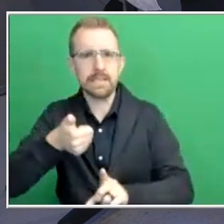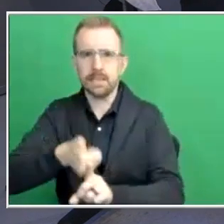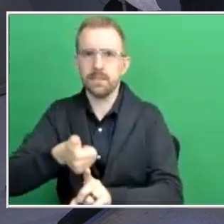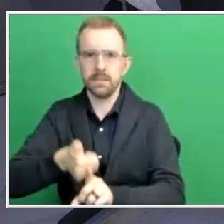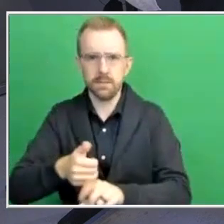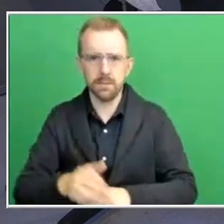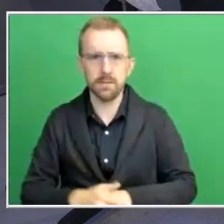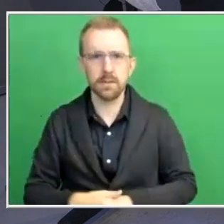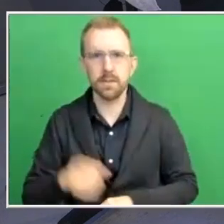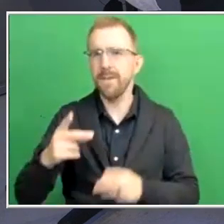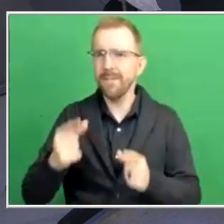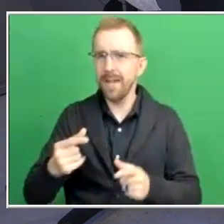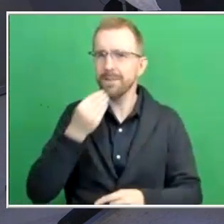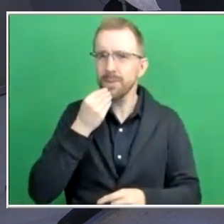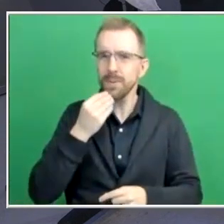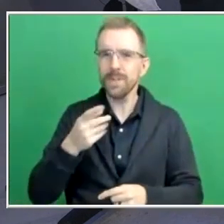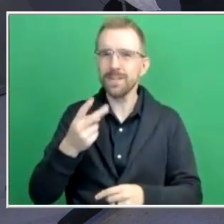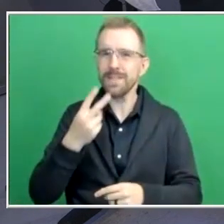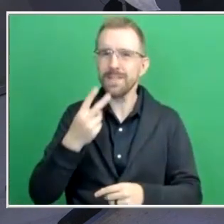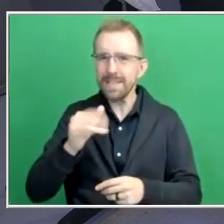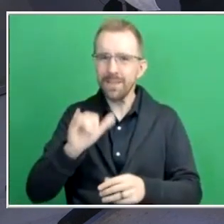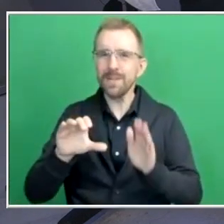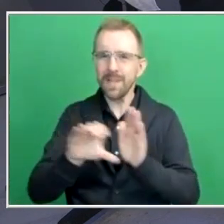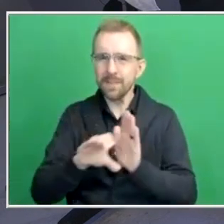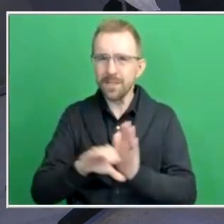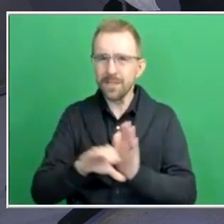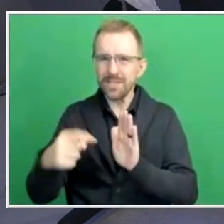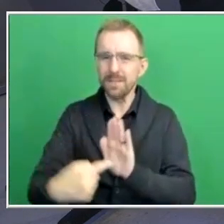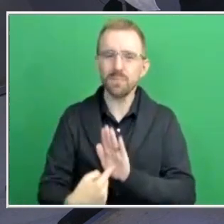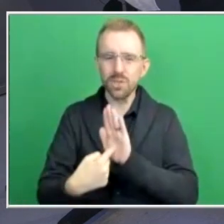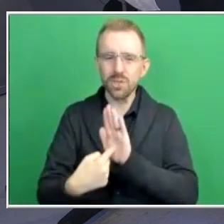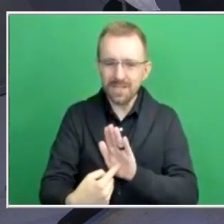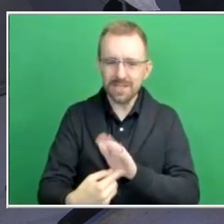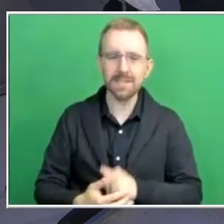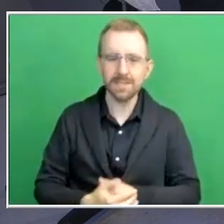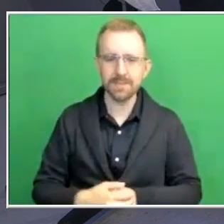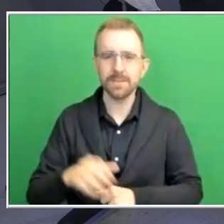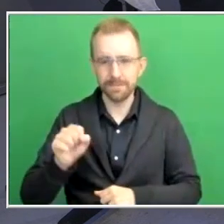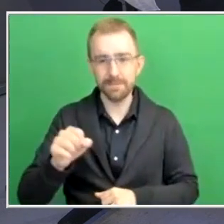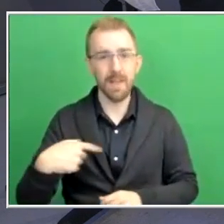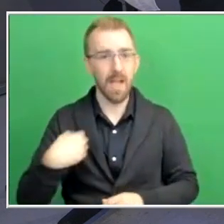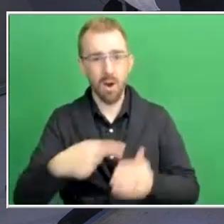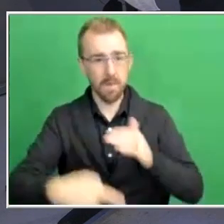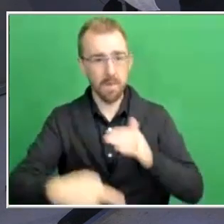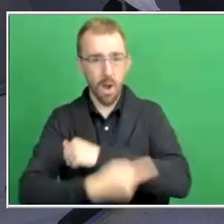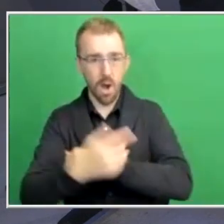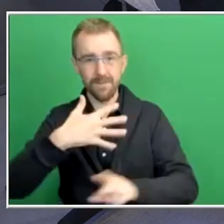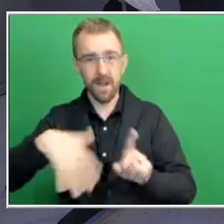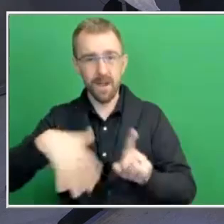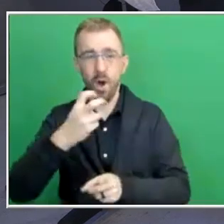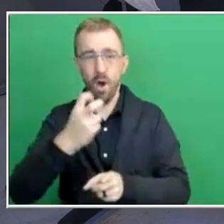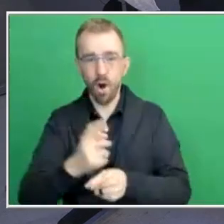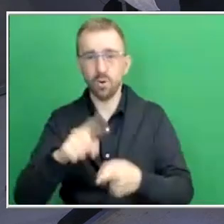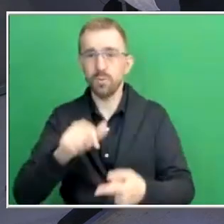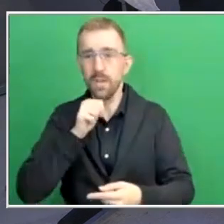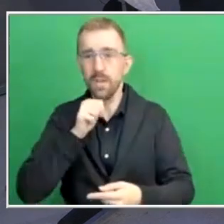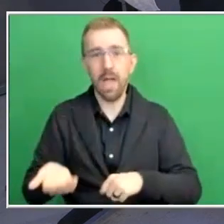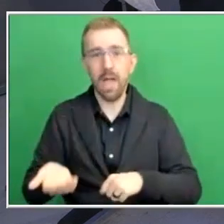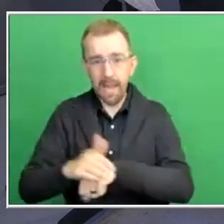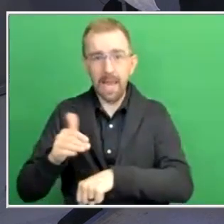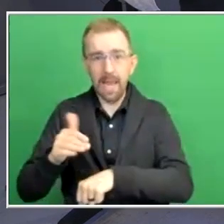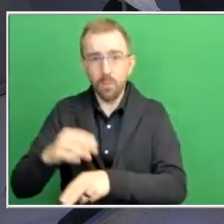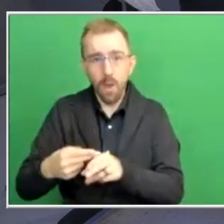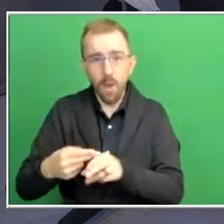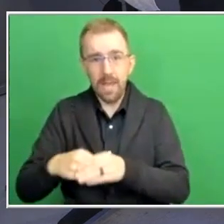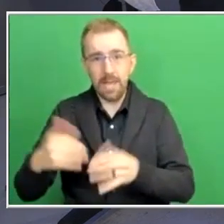others reinforce with the images they project and in our modern environment. It's hard to not gain weight in our modern environment. It's very